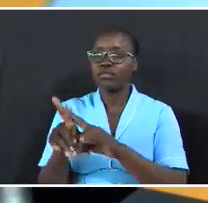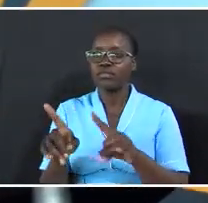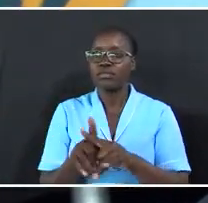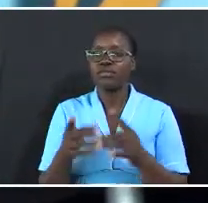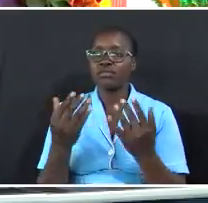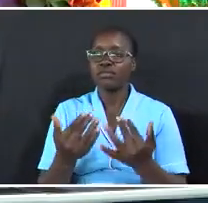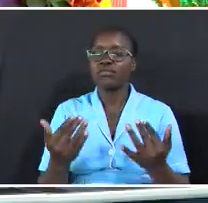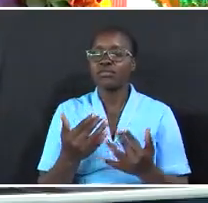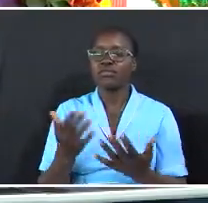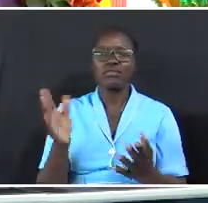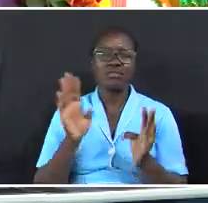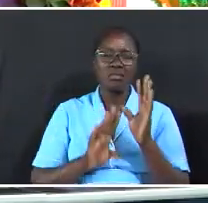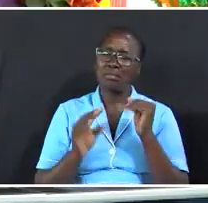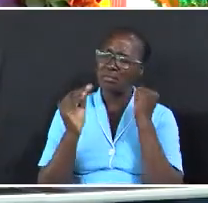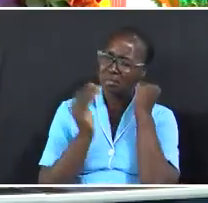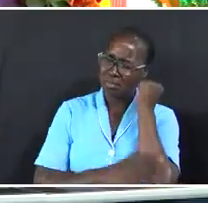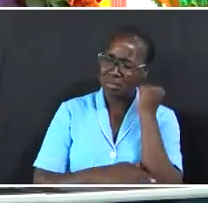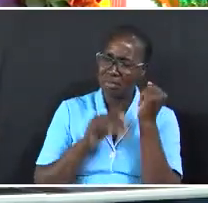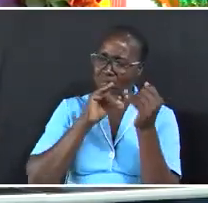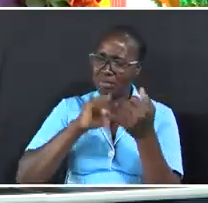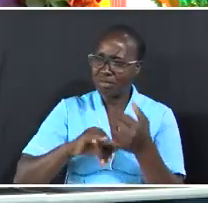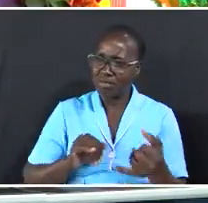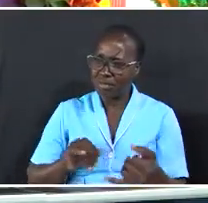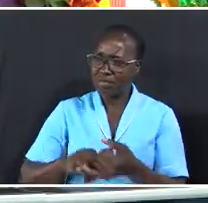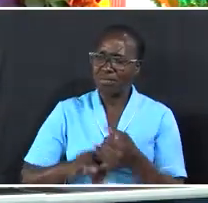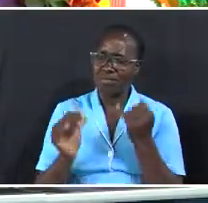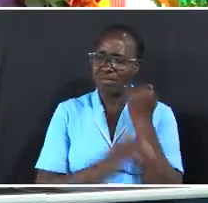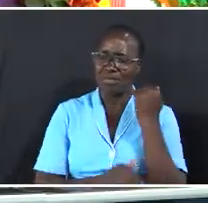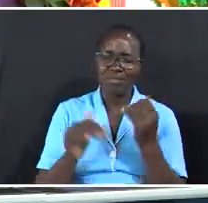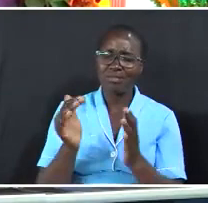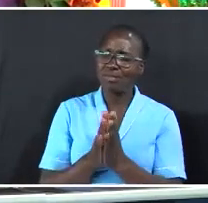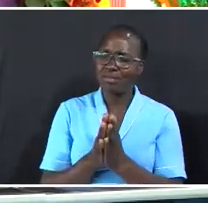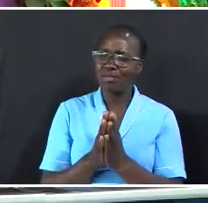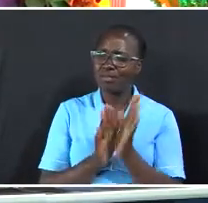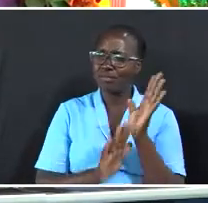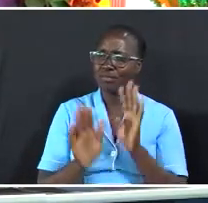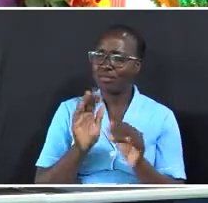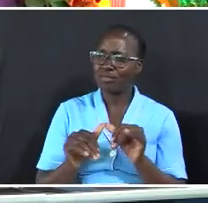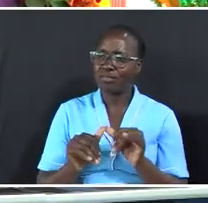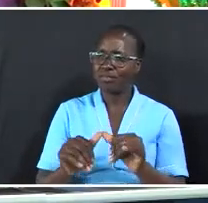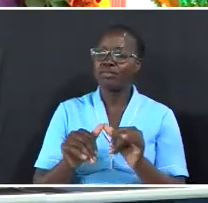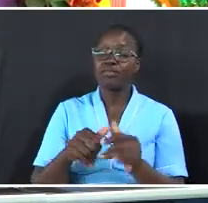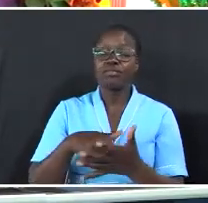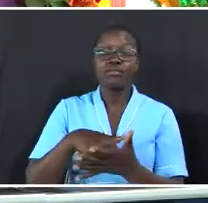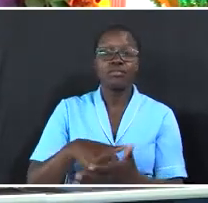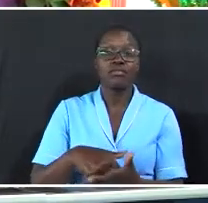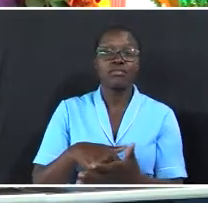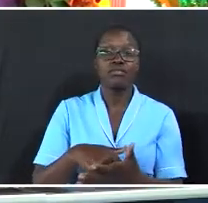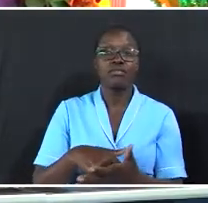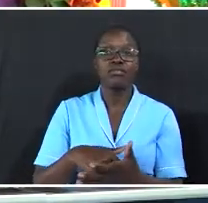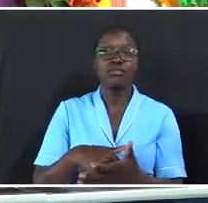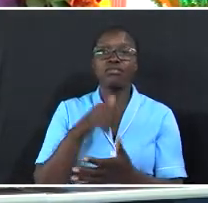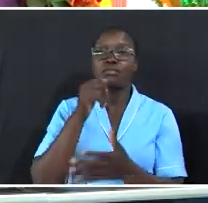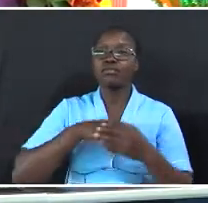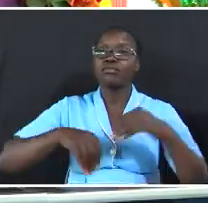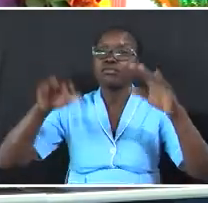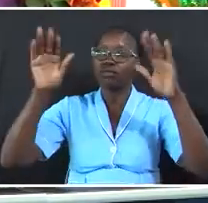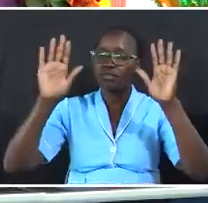children are misbehaving, your husband, your wife is misbehaving, to continually go on their knees, on your knees for them, and not to give